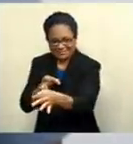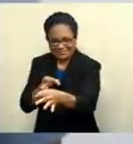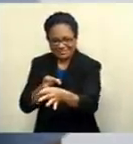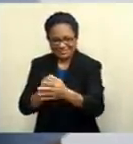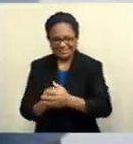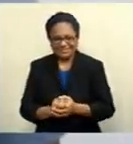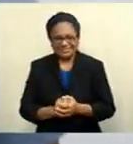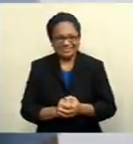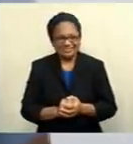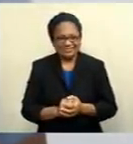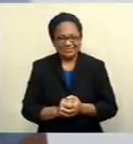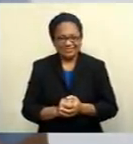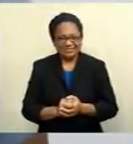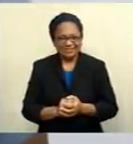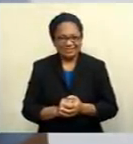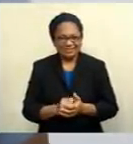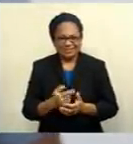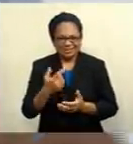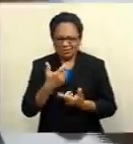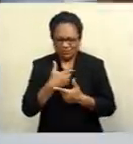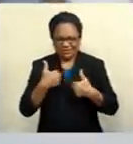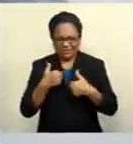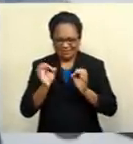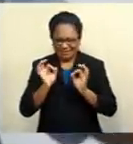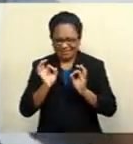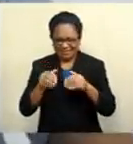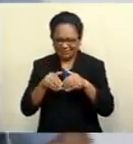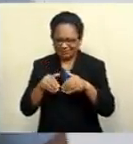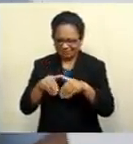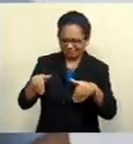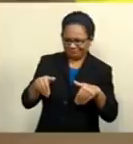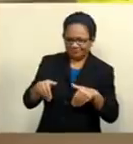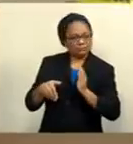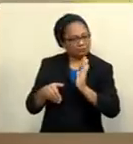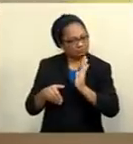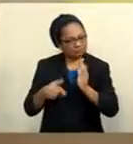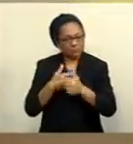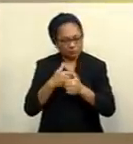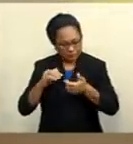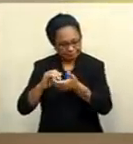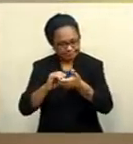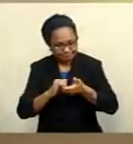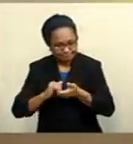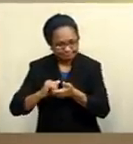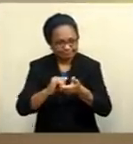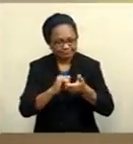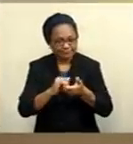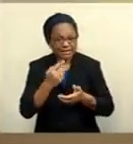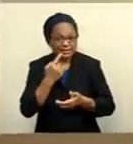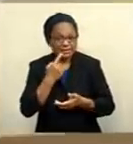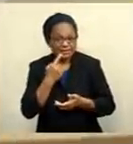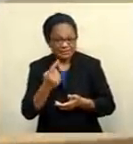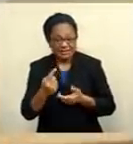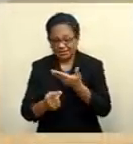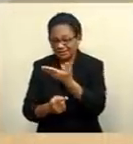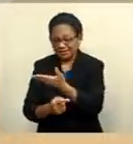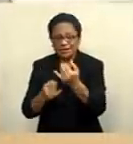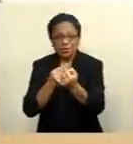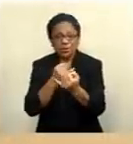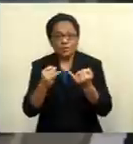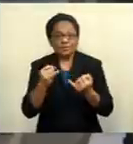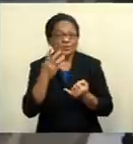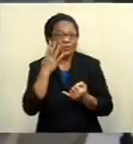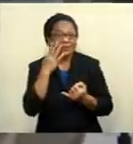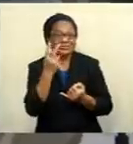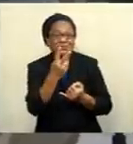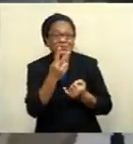not something that say, oh no, why should I do this? No, that's the other. No, we're not. Tokede says what's worse was losing 2 health